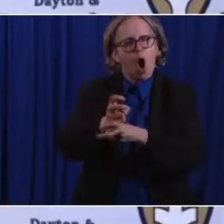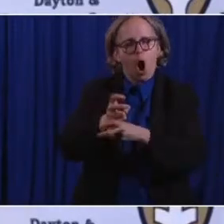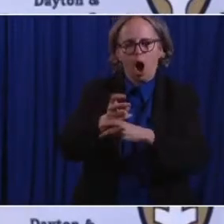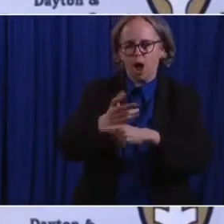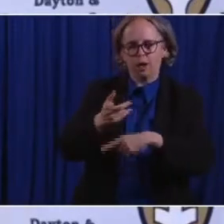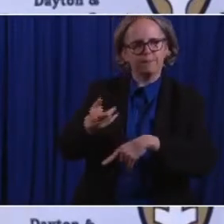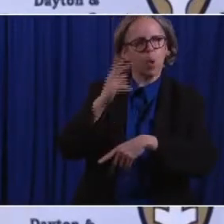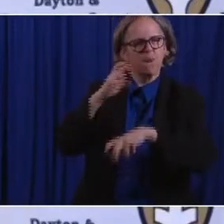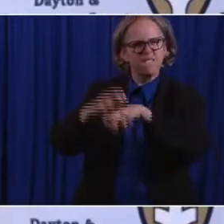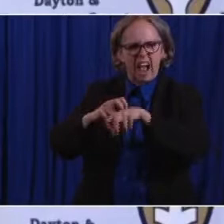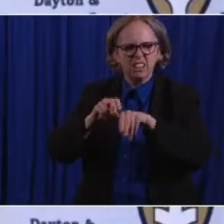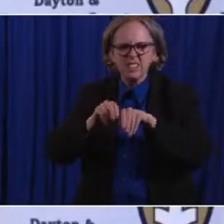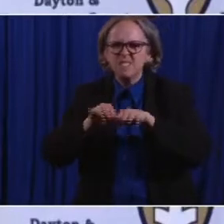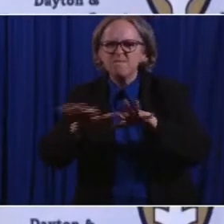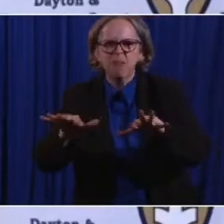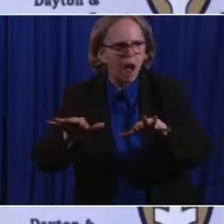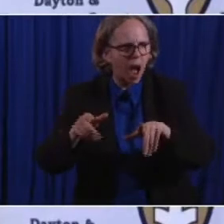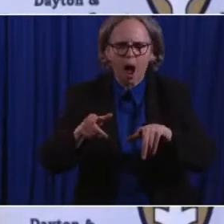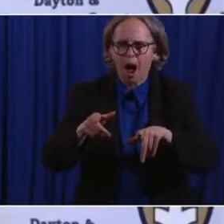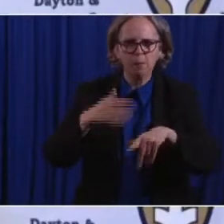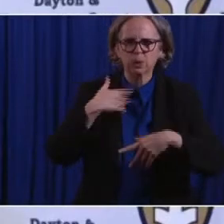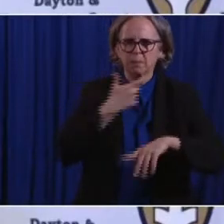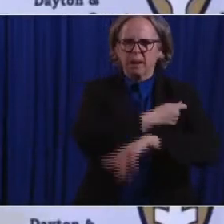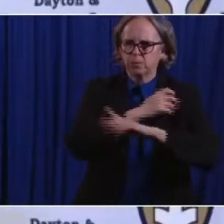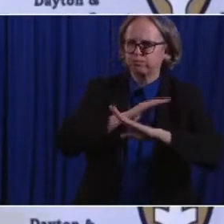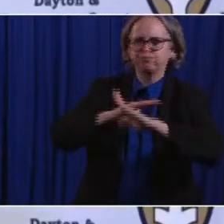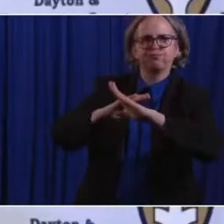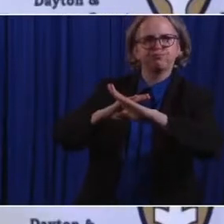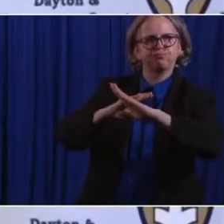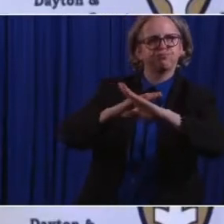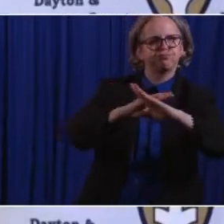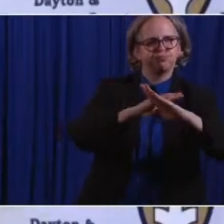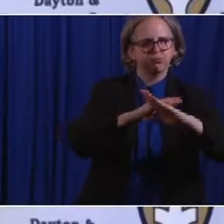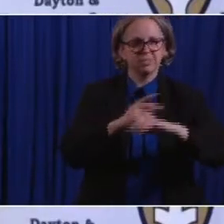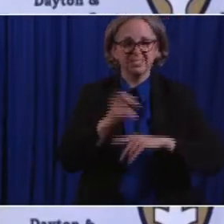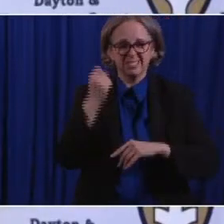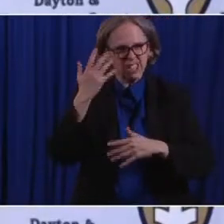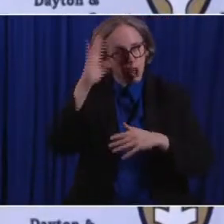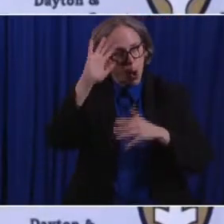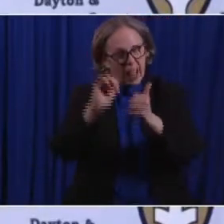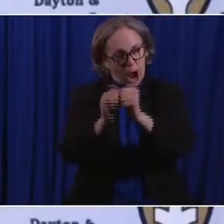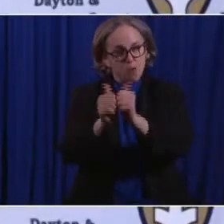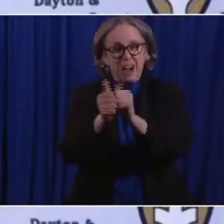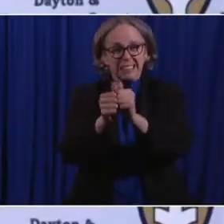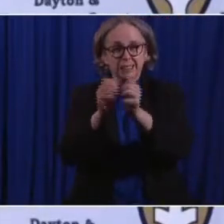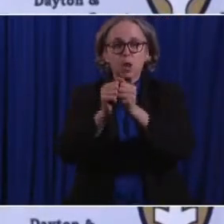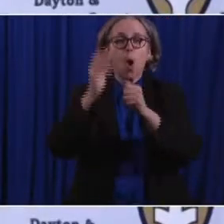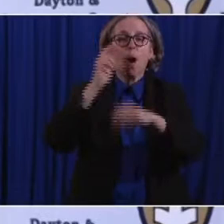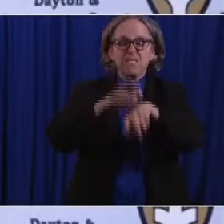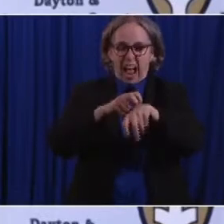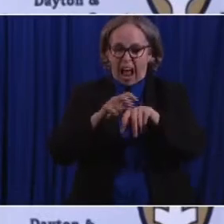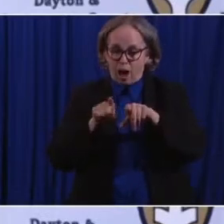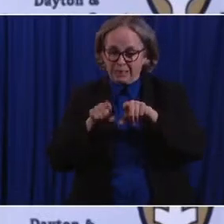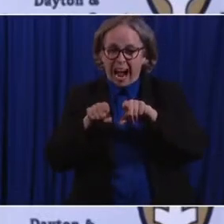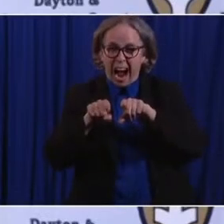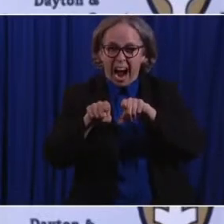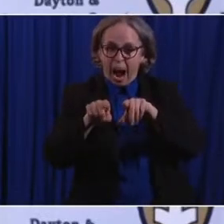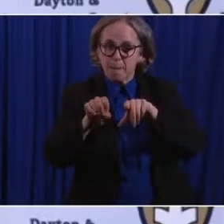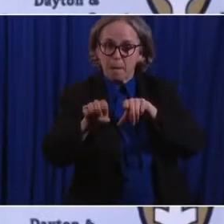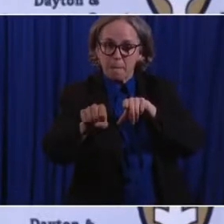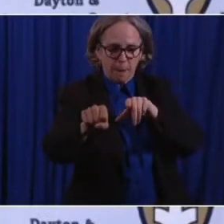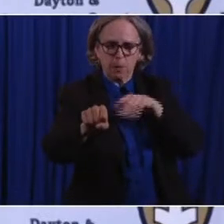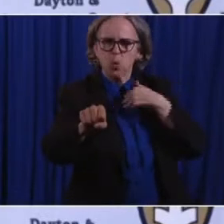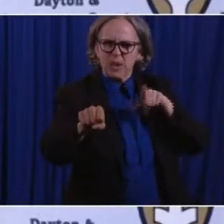But it is a race, and this variant is pushing things up. It's much more contagious. So we are in a battle, and we have